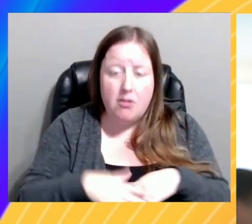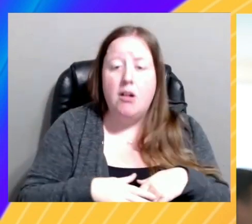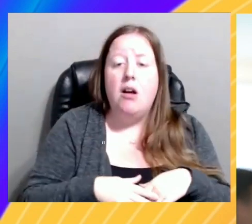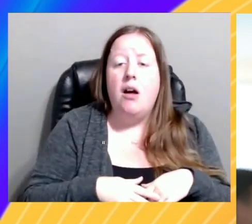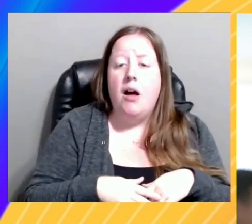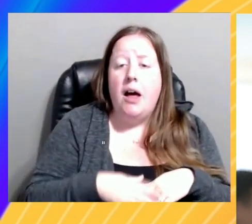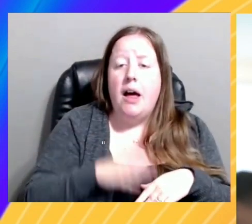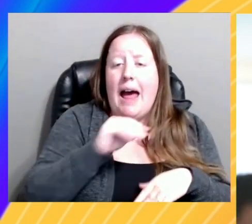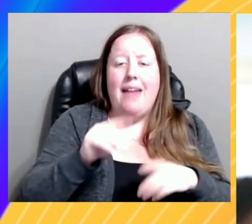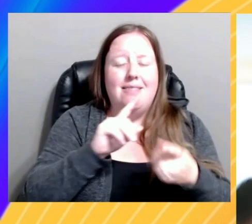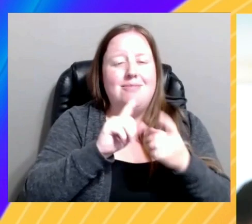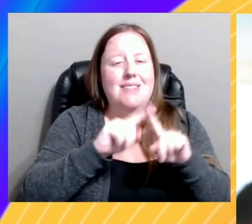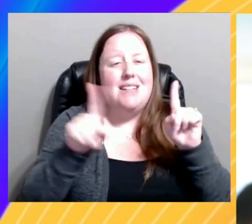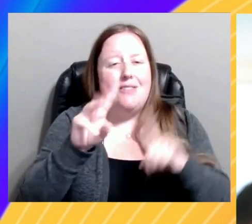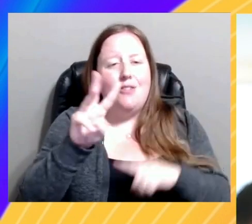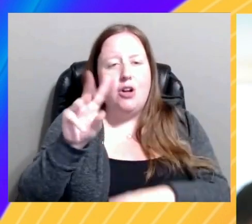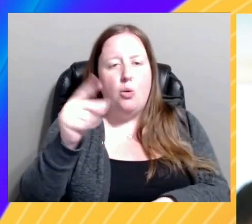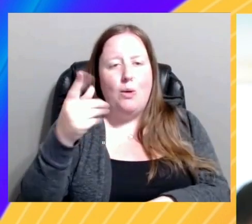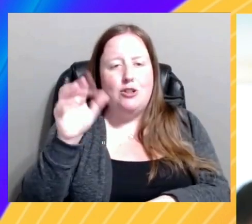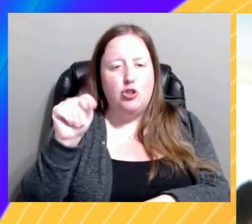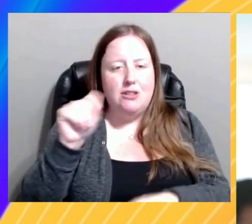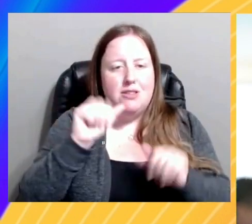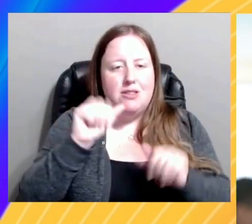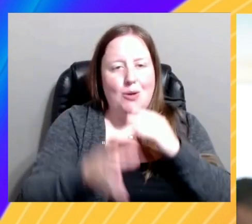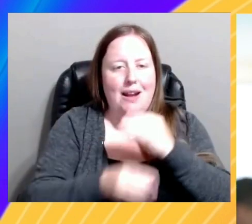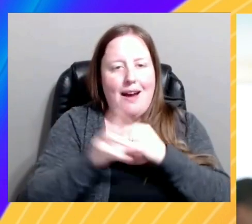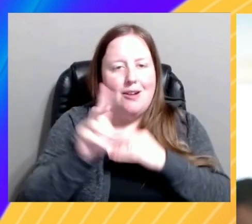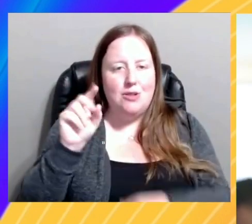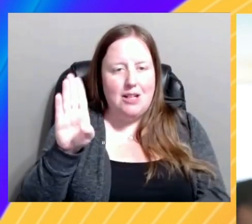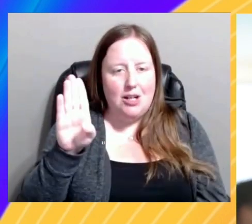to a dashboard. So let me,